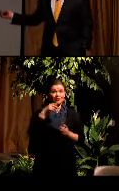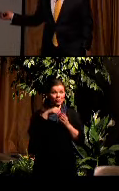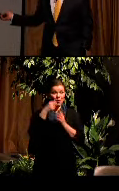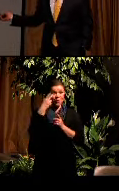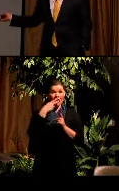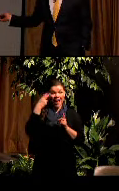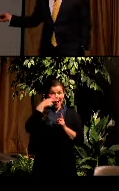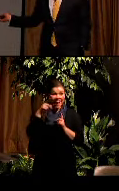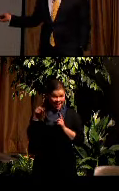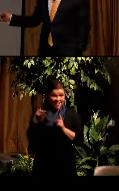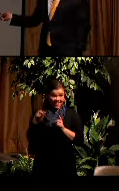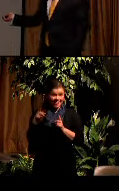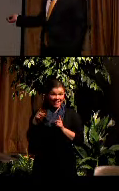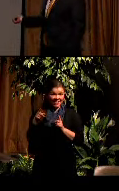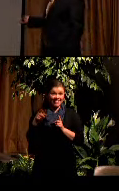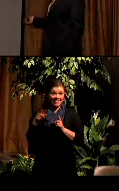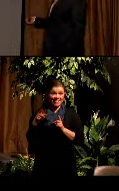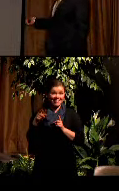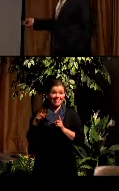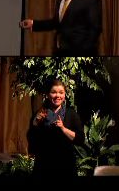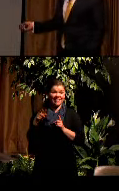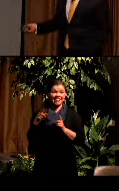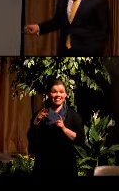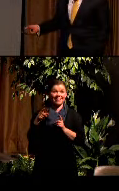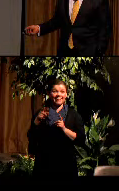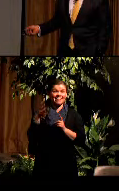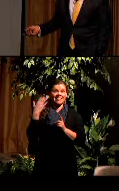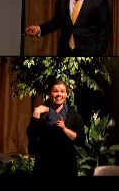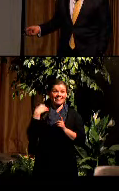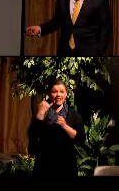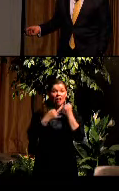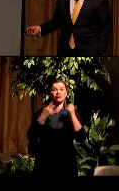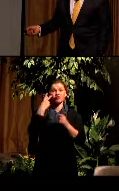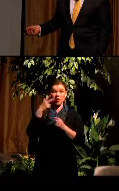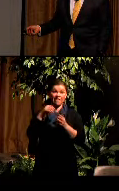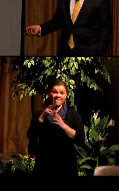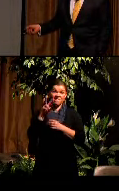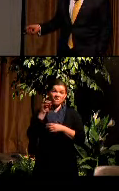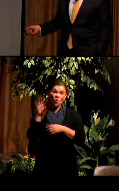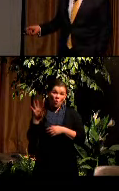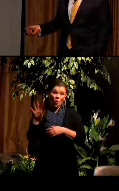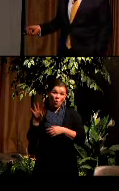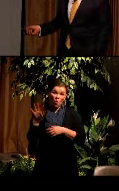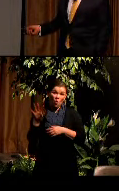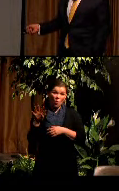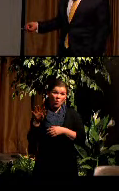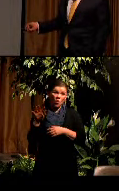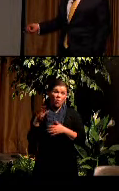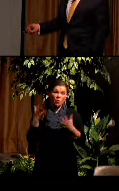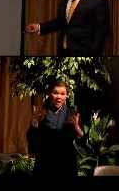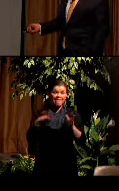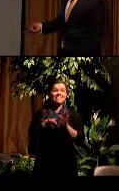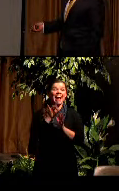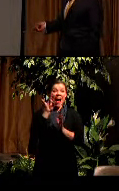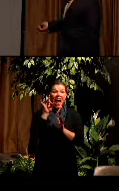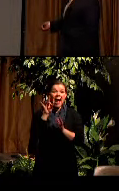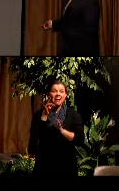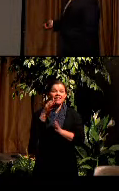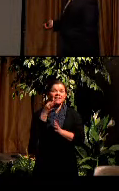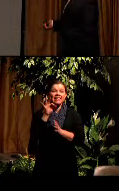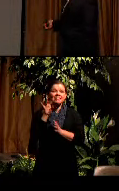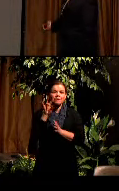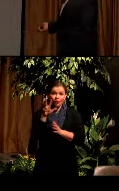thing that's so distressing about this one, this bird was only discovered in 1973, and then in 2004, it went extinct.